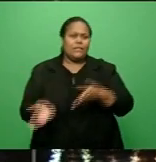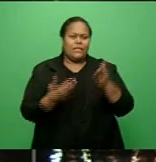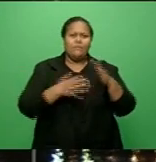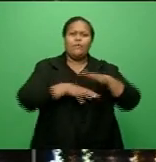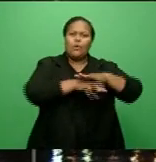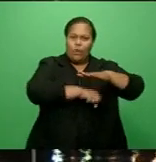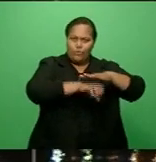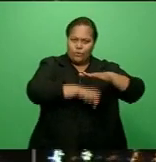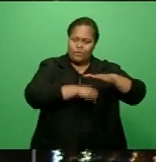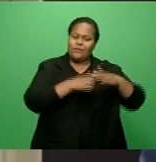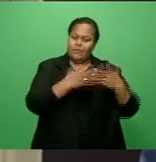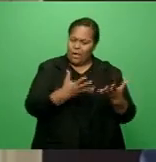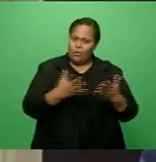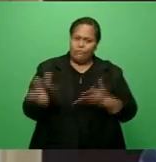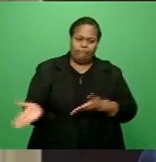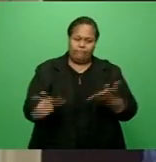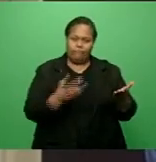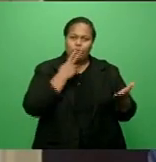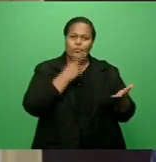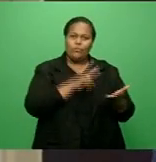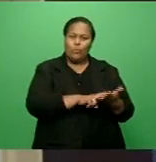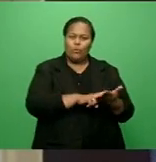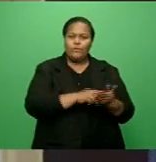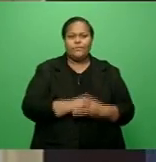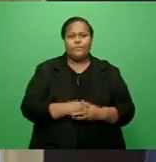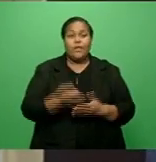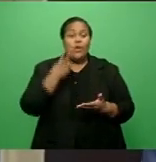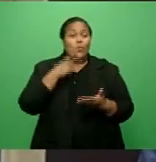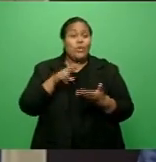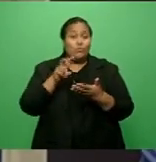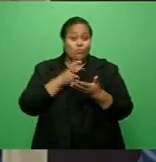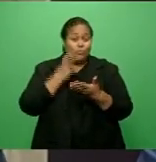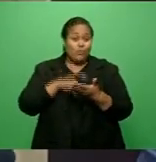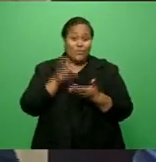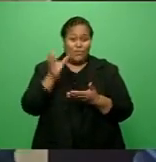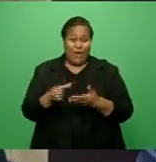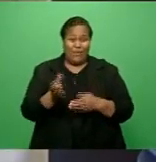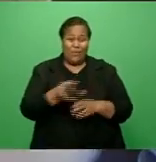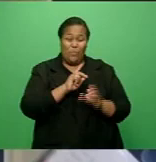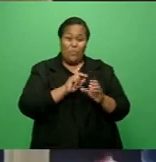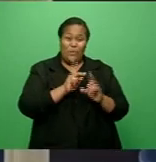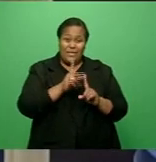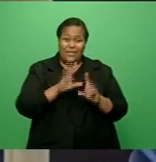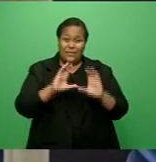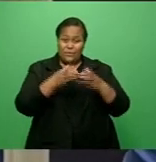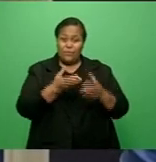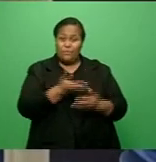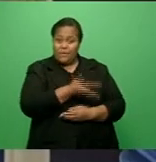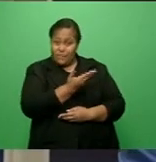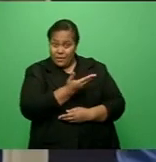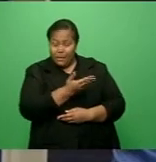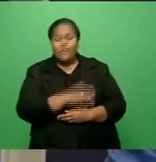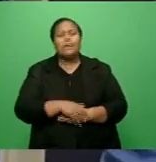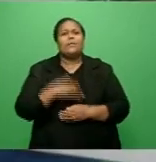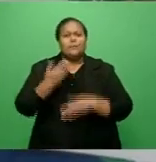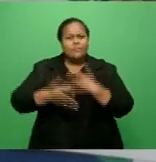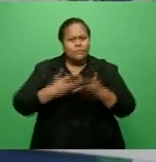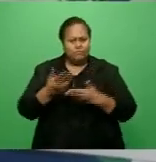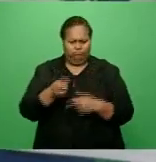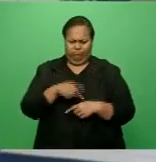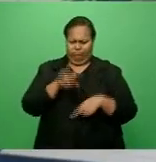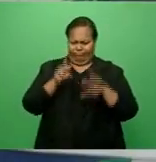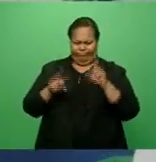Against Corruption. Registrar of Political Parties Mohammed Saneem confirms these discrepancies in the financial disclosures